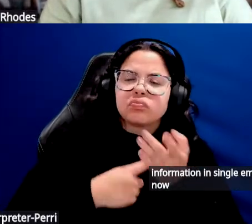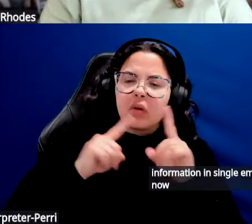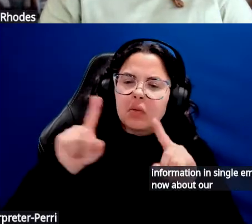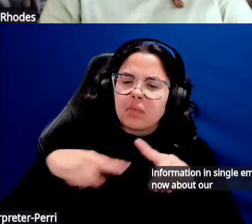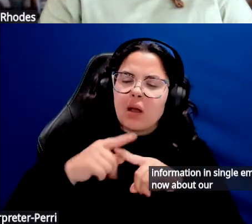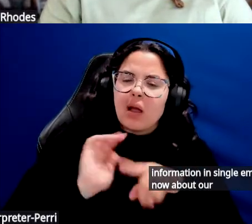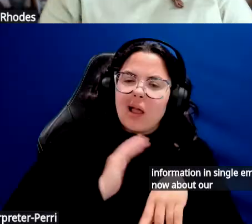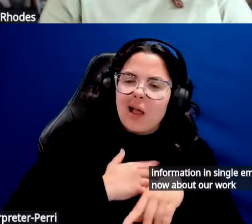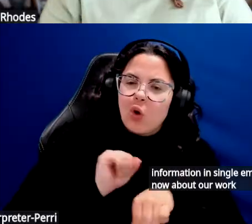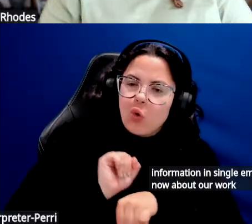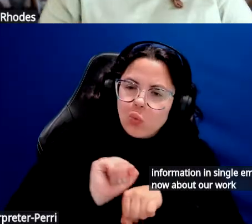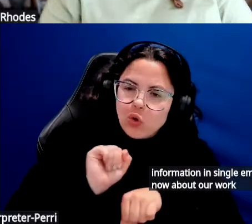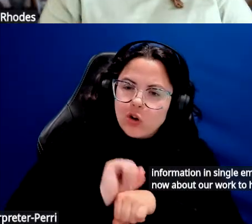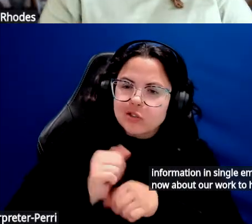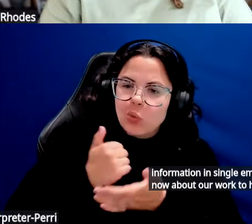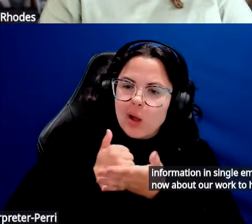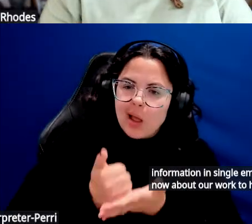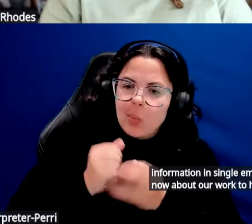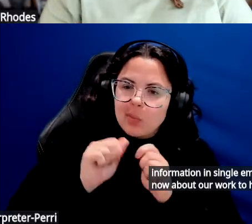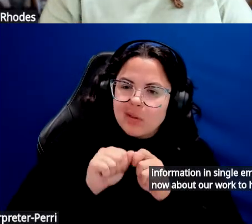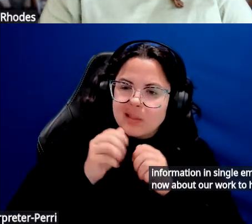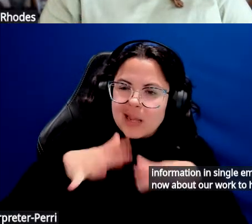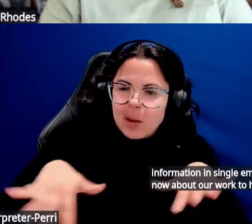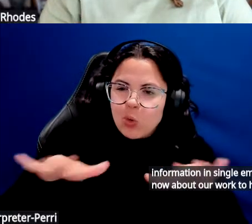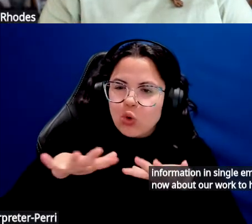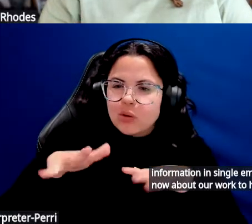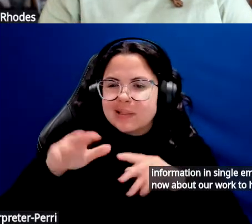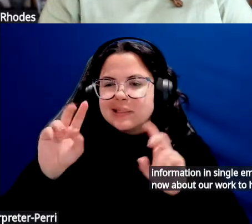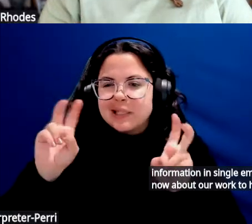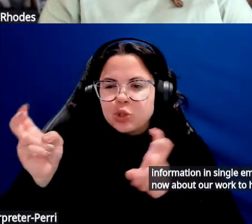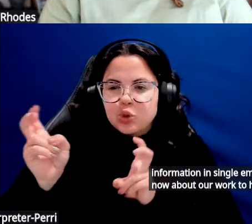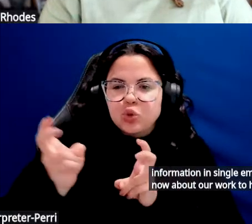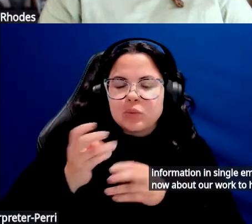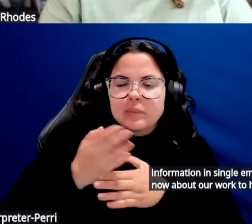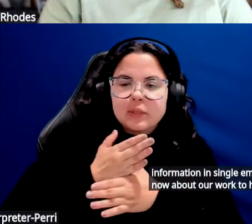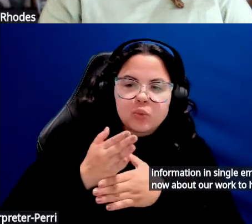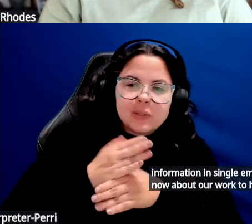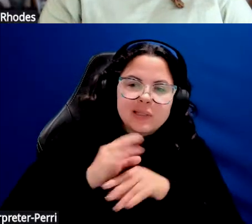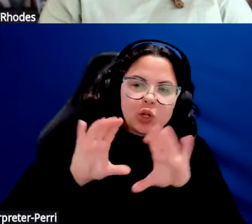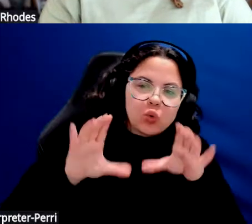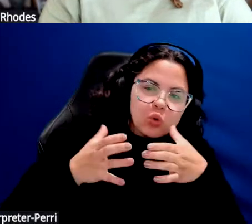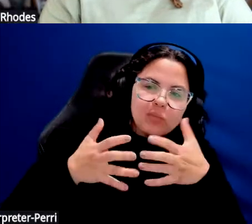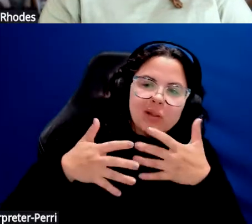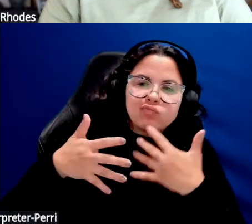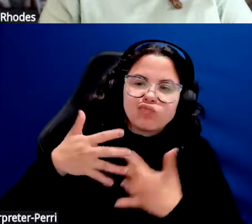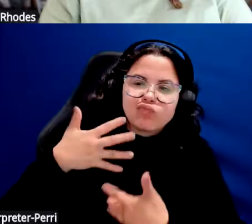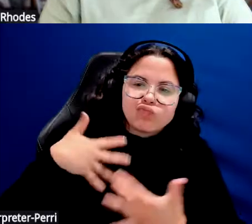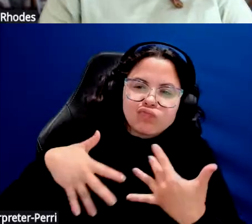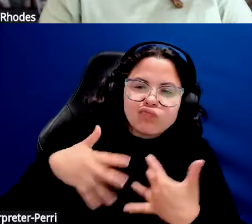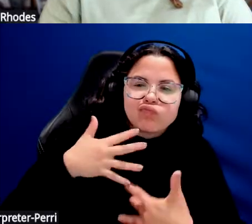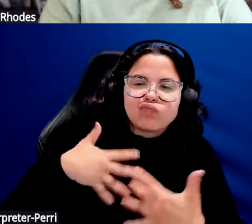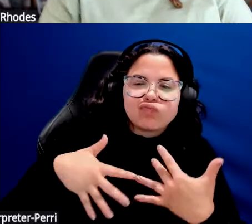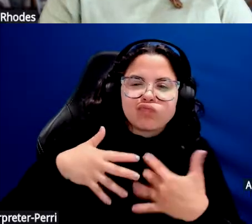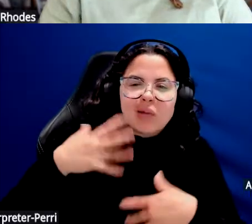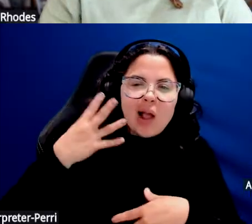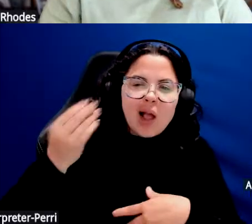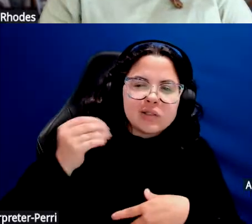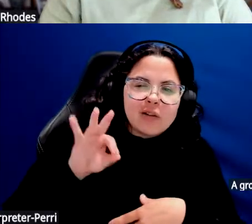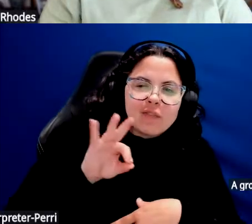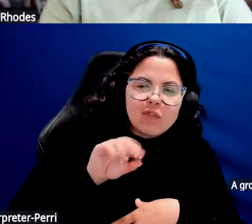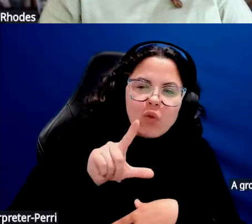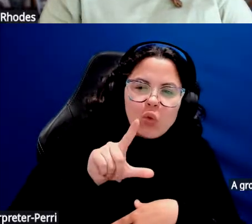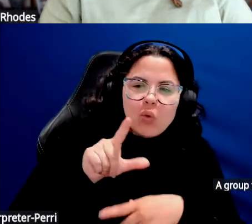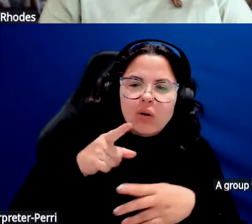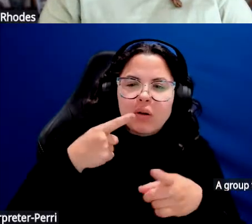work to help with neighborhood issues between a group that hangs out outside at Florida and